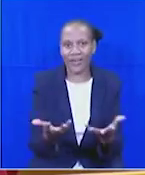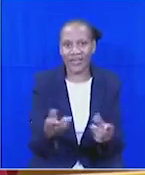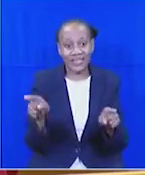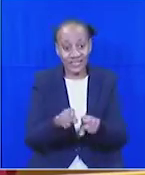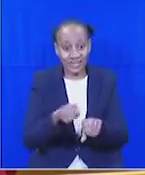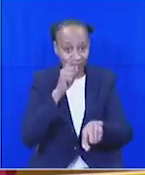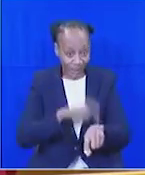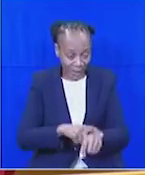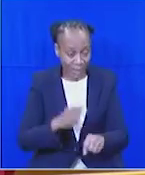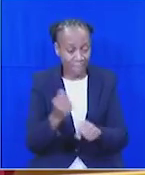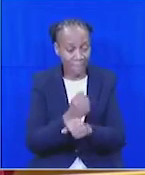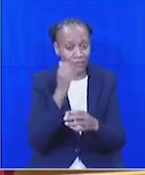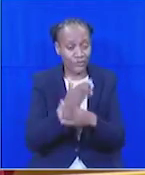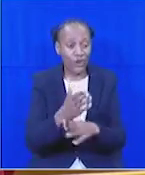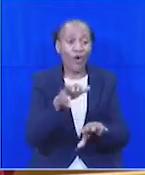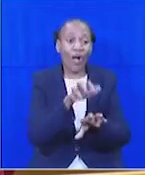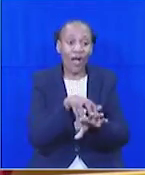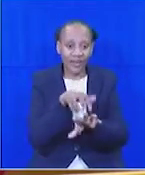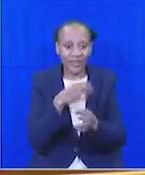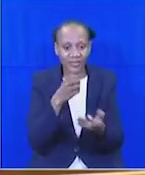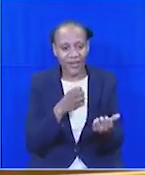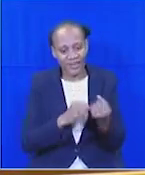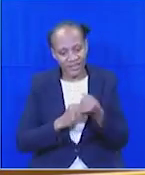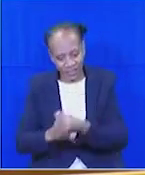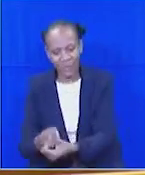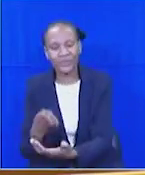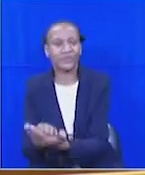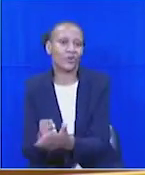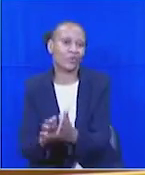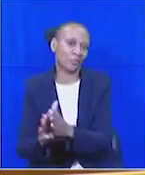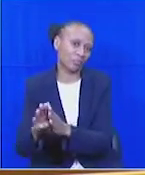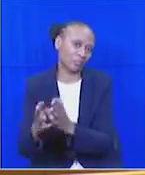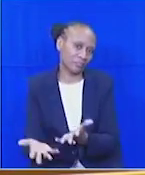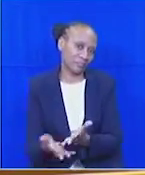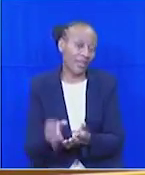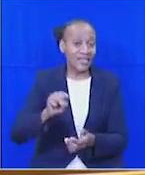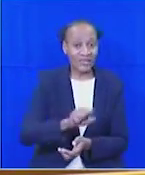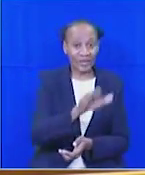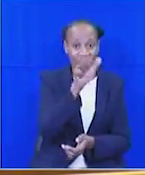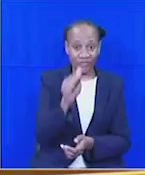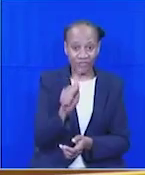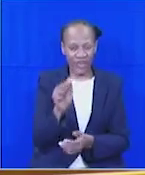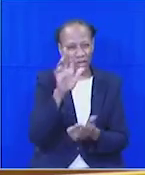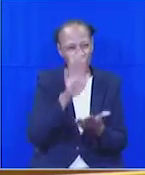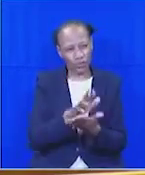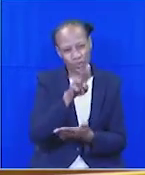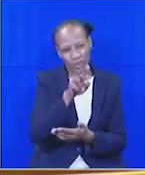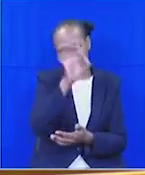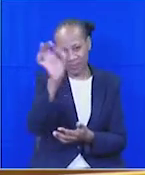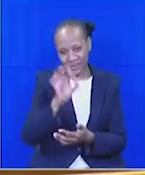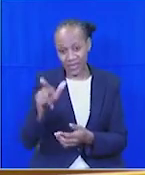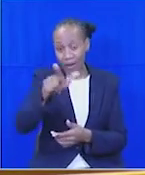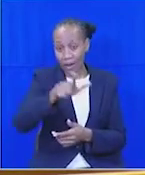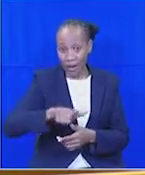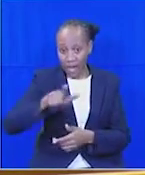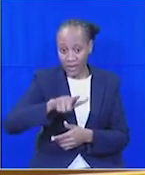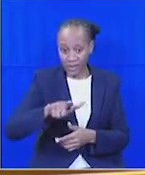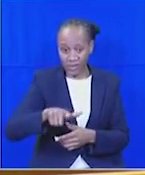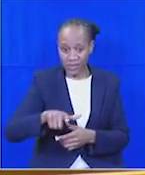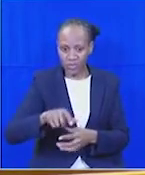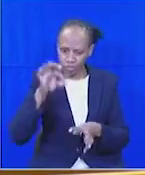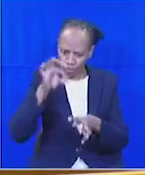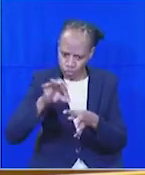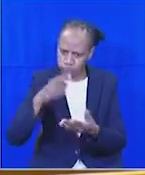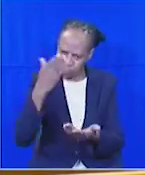major contributor to our economy. In South Africa, with 12% of the land considered arable, but